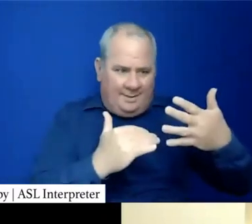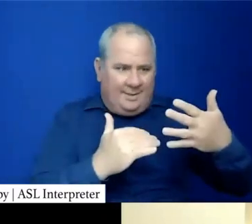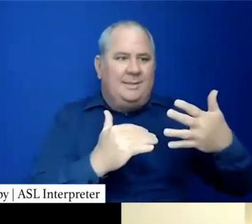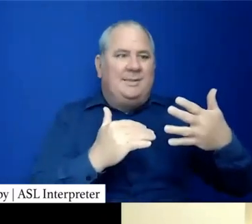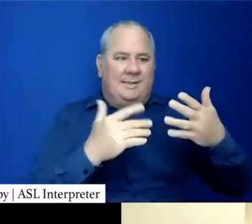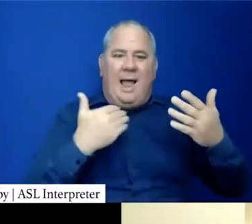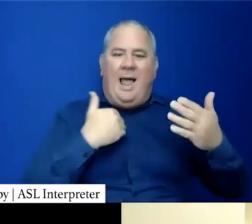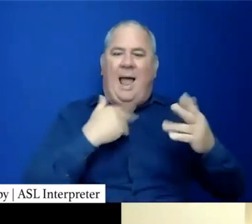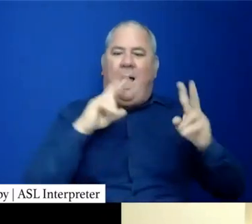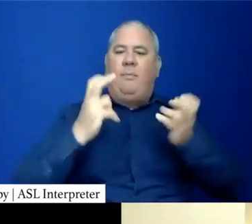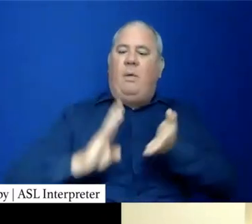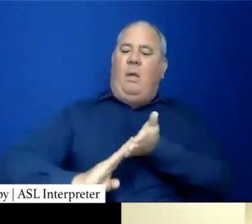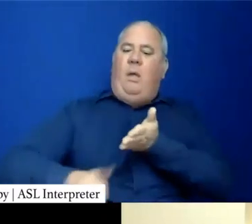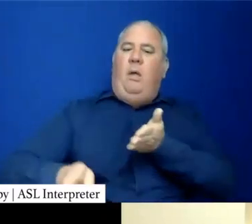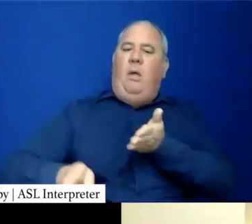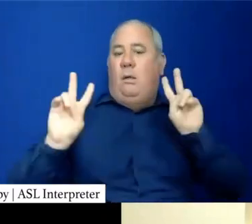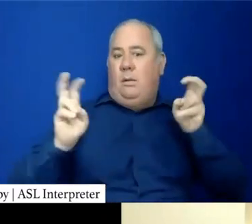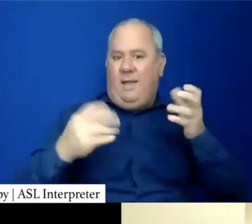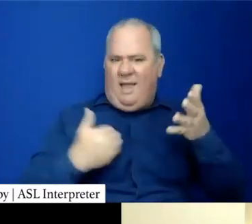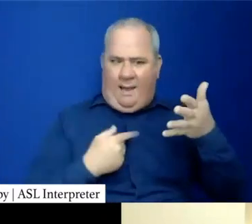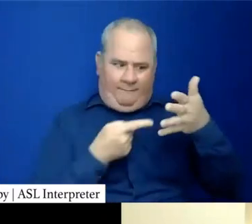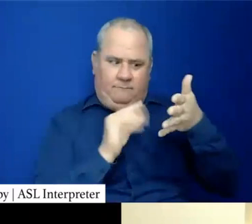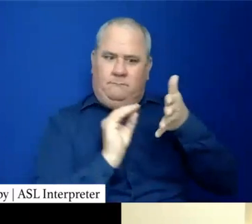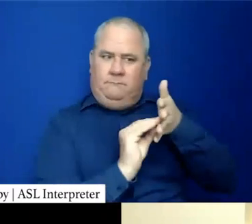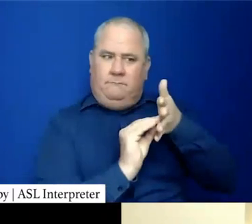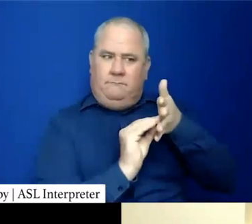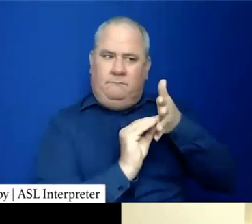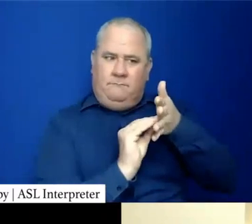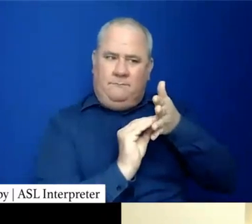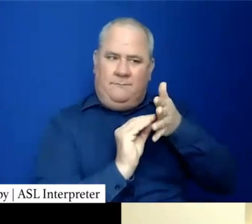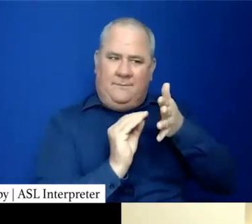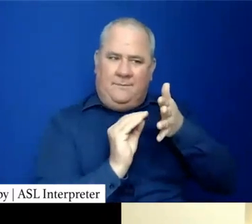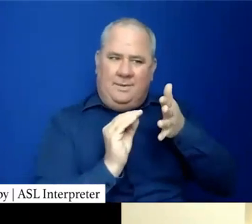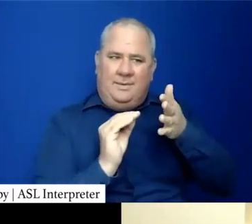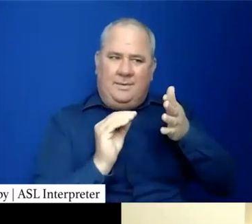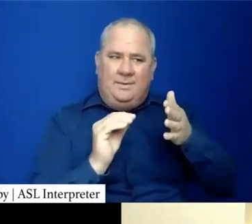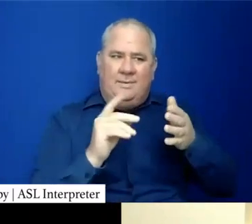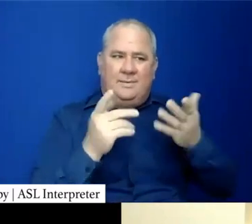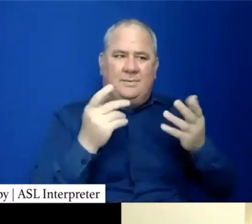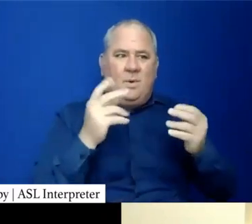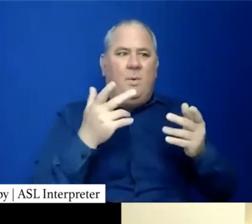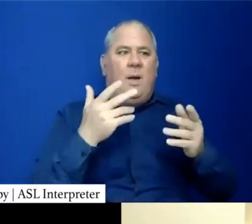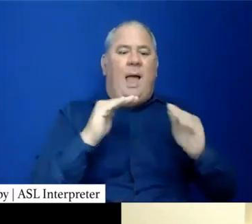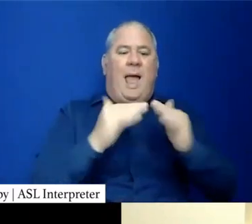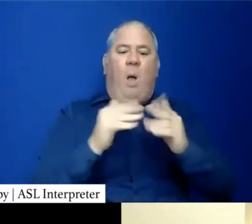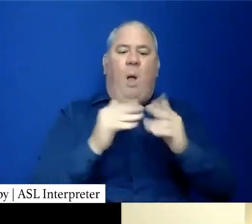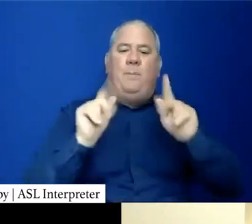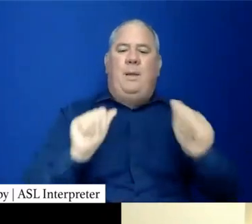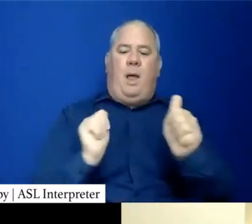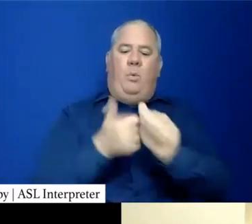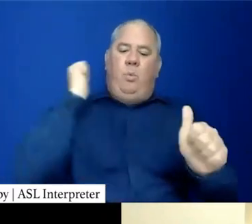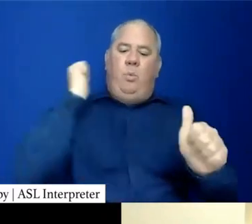of ways of not welcoming someone that go beyond legal